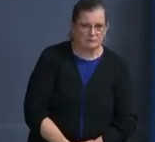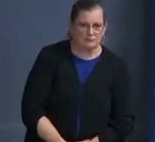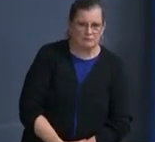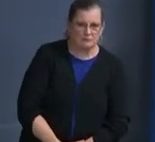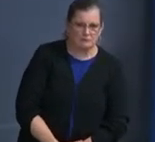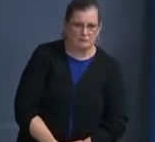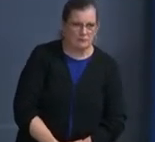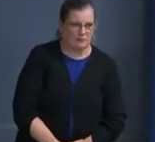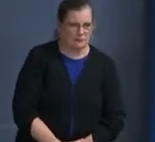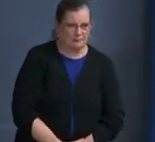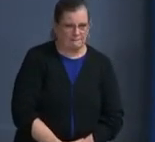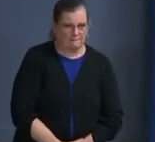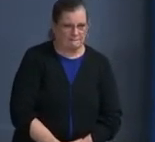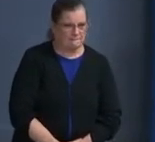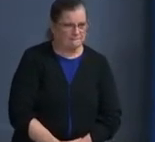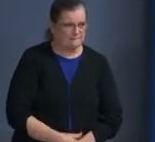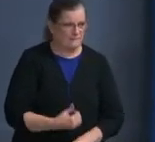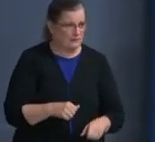Other questions?